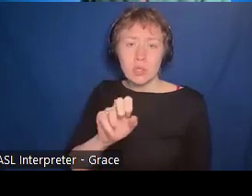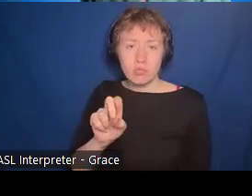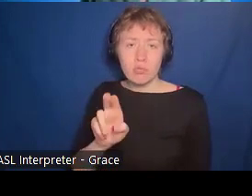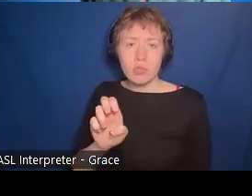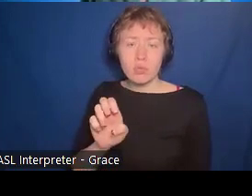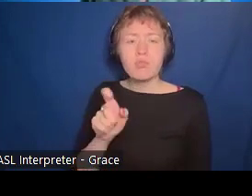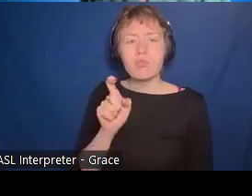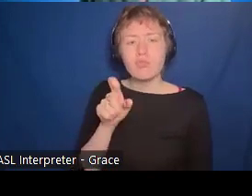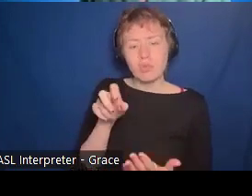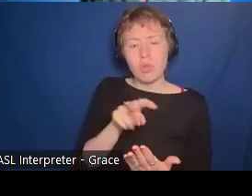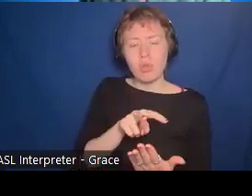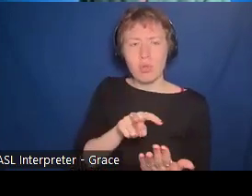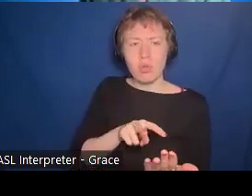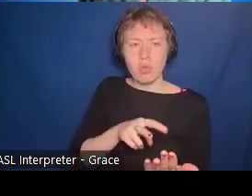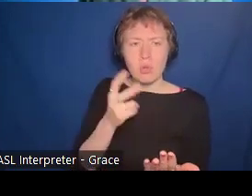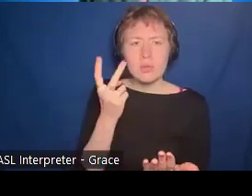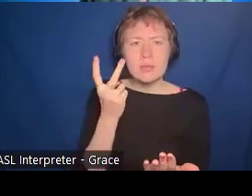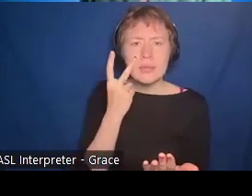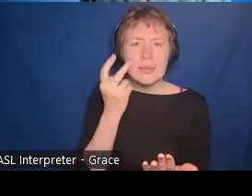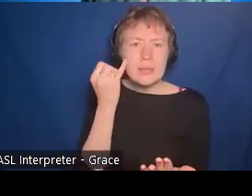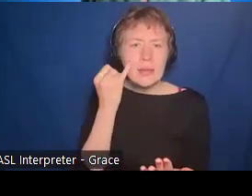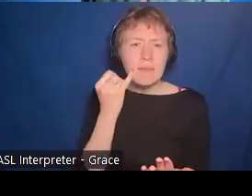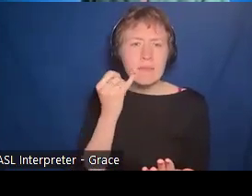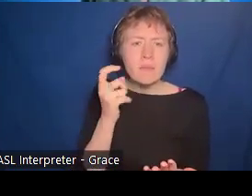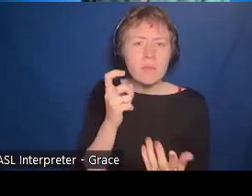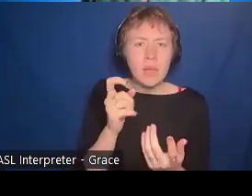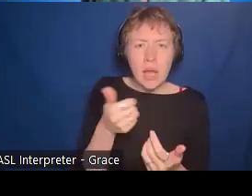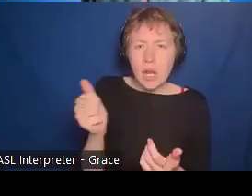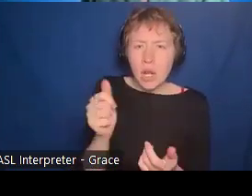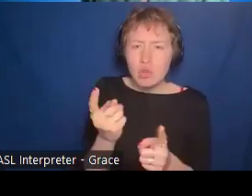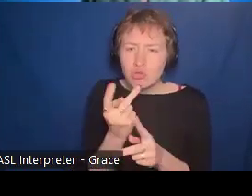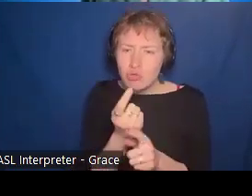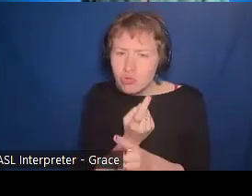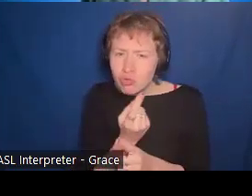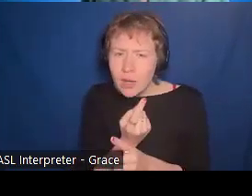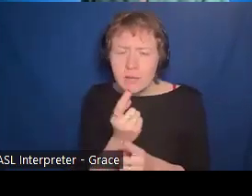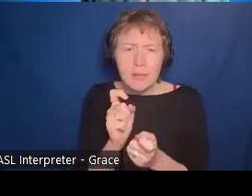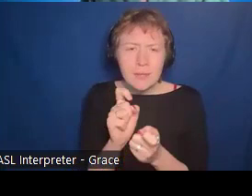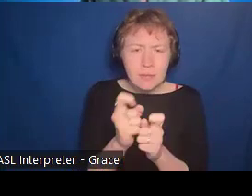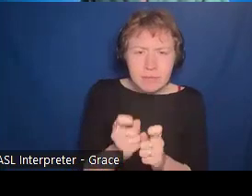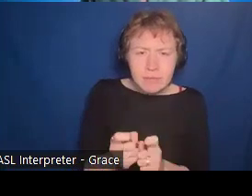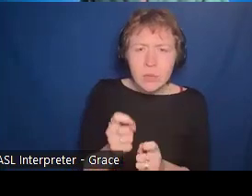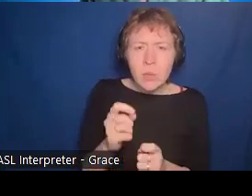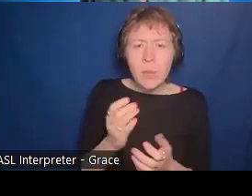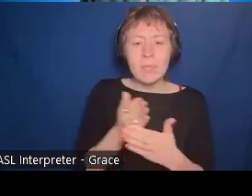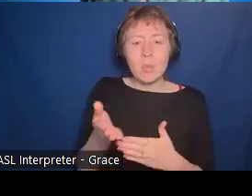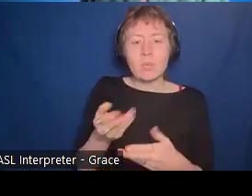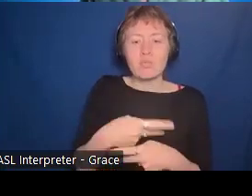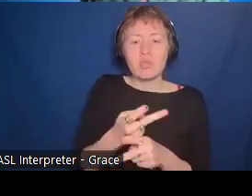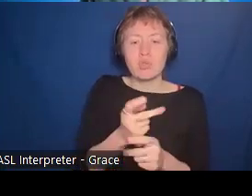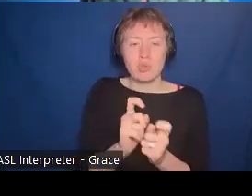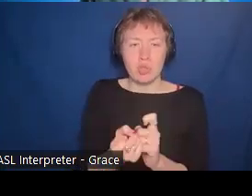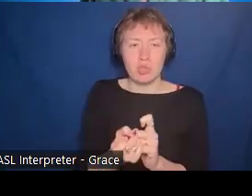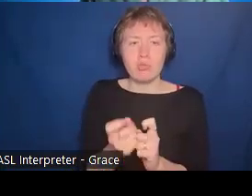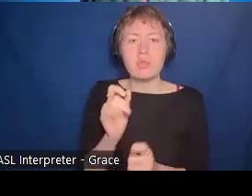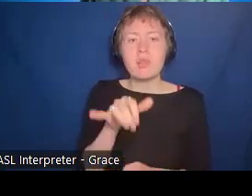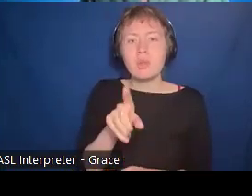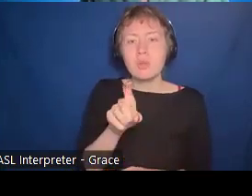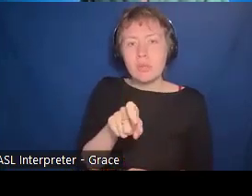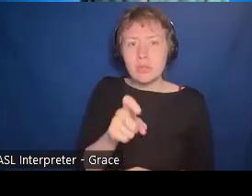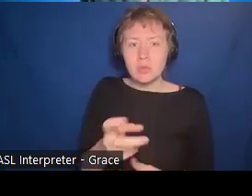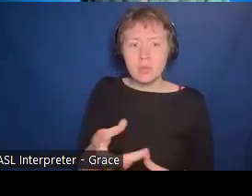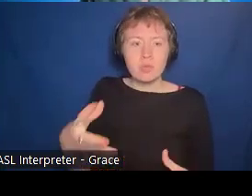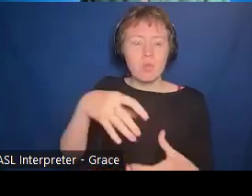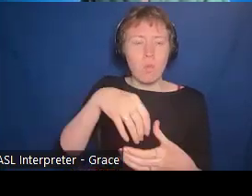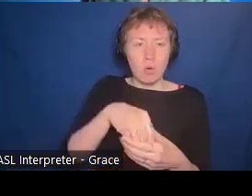if you made any kind of corrective notices or post-production changes that need to be incorporated into